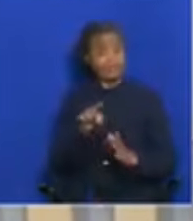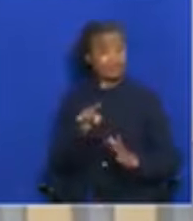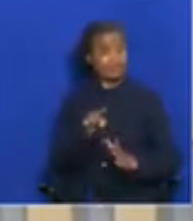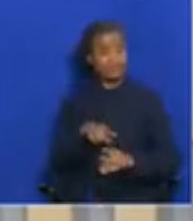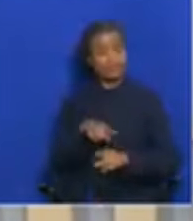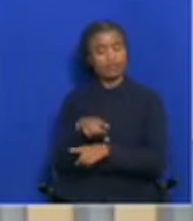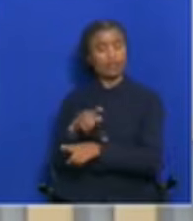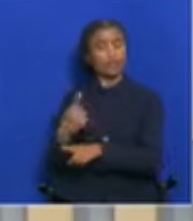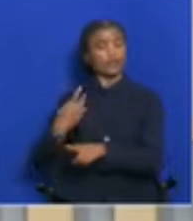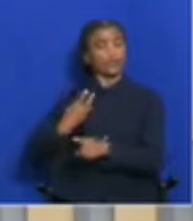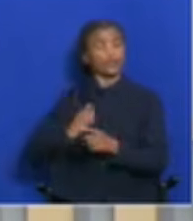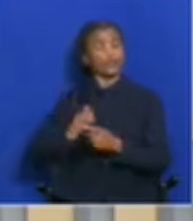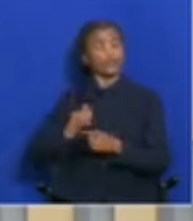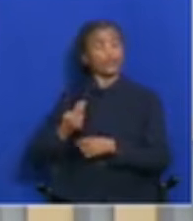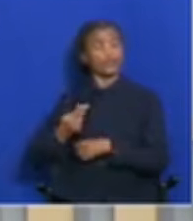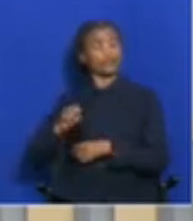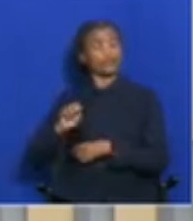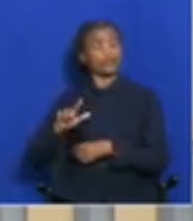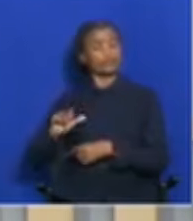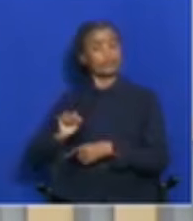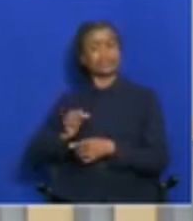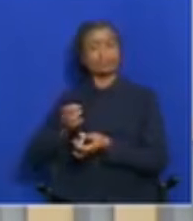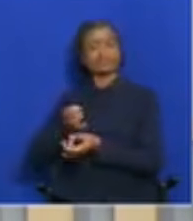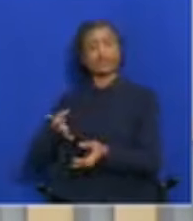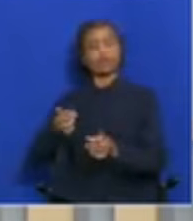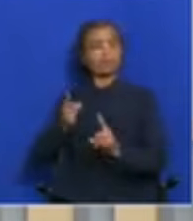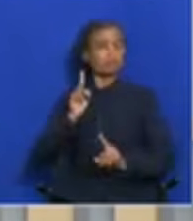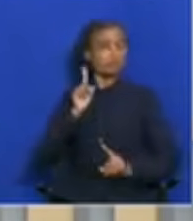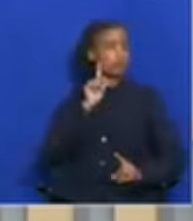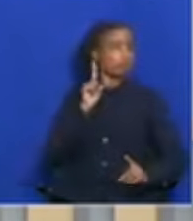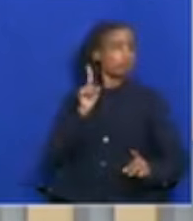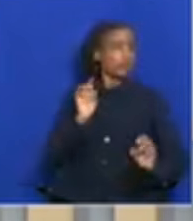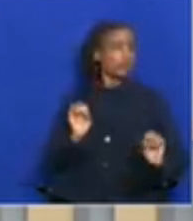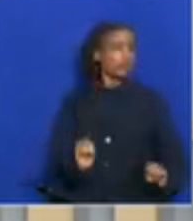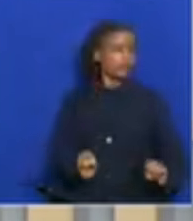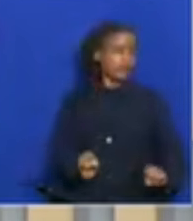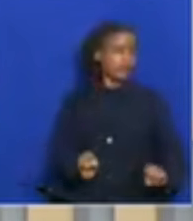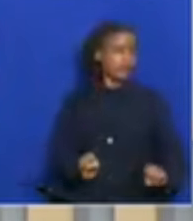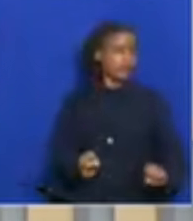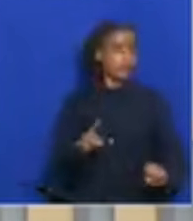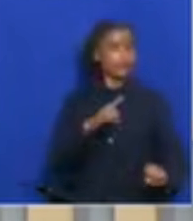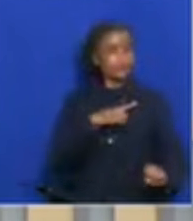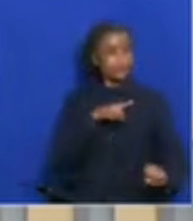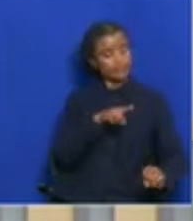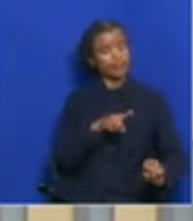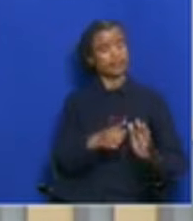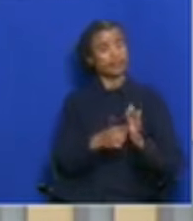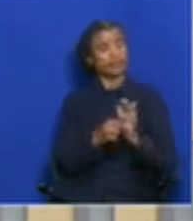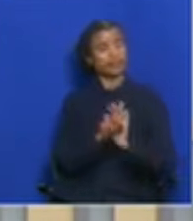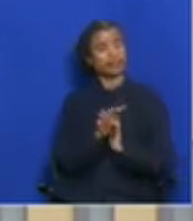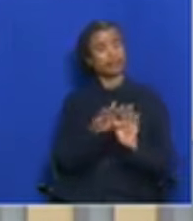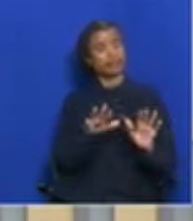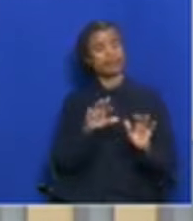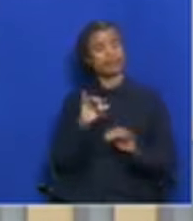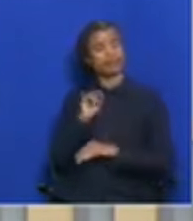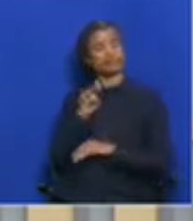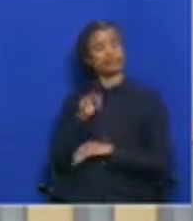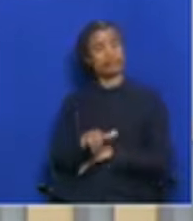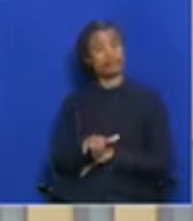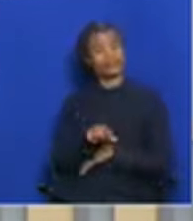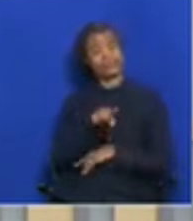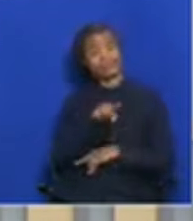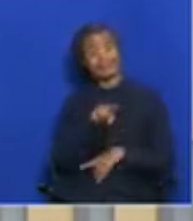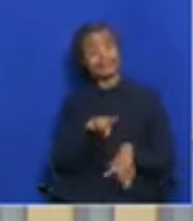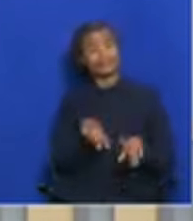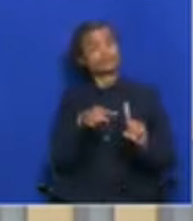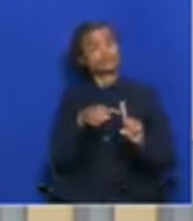I testified on the 29th of July, I said when Advocate Serunia started listening to us and taking these things up